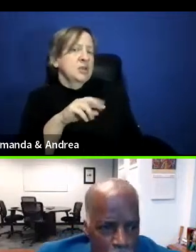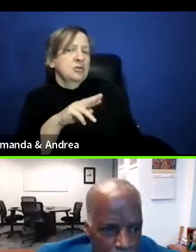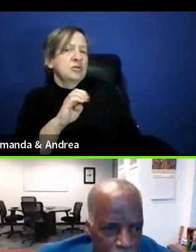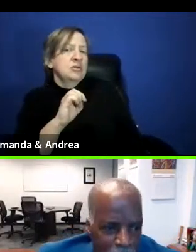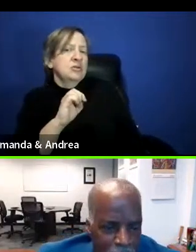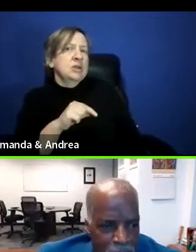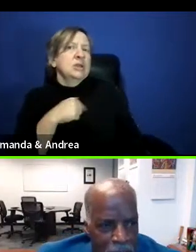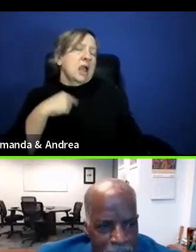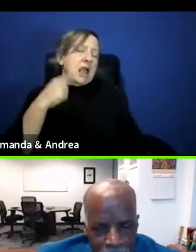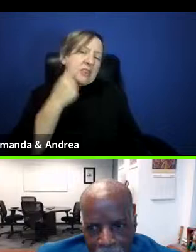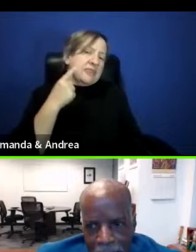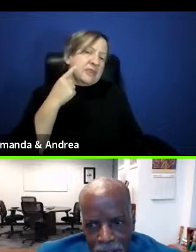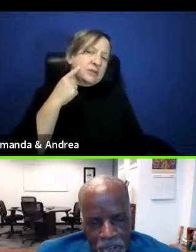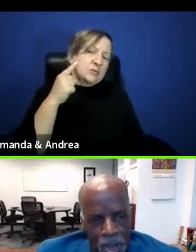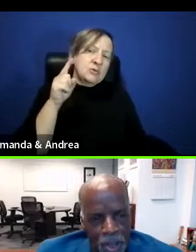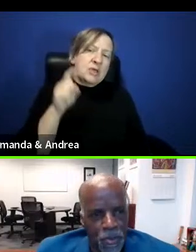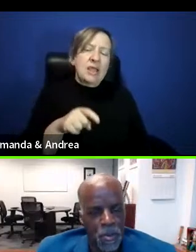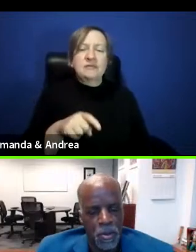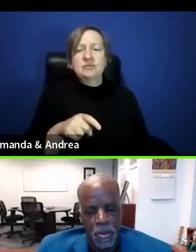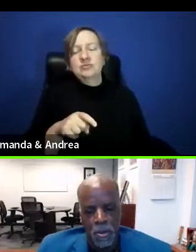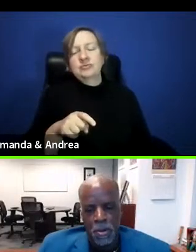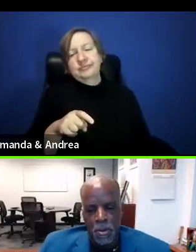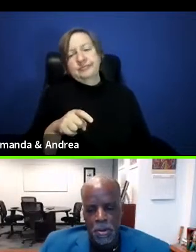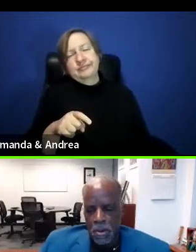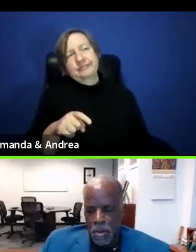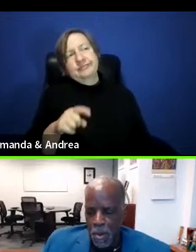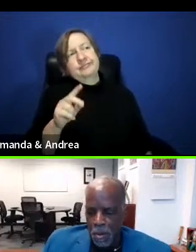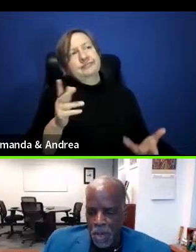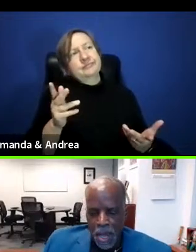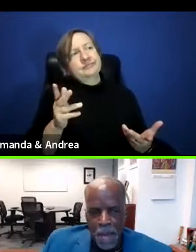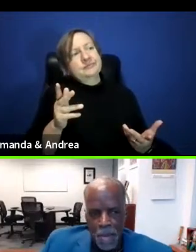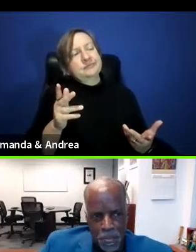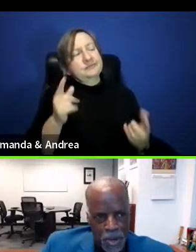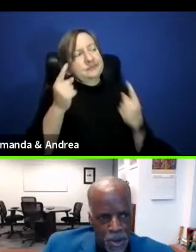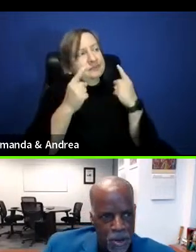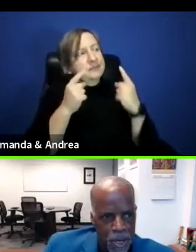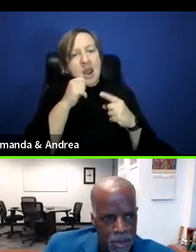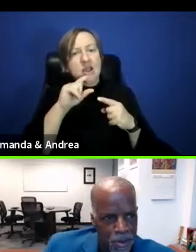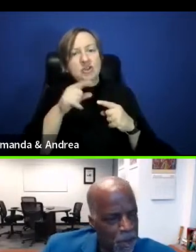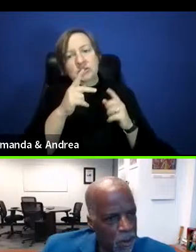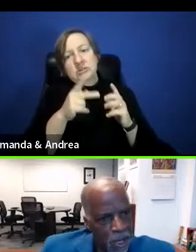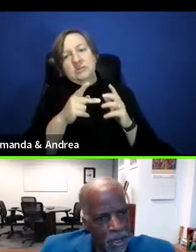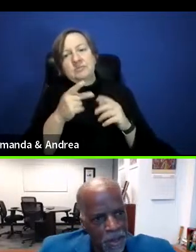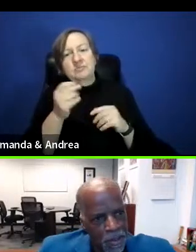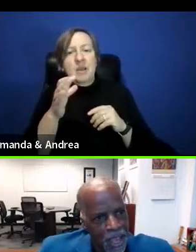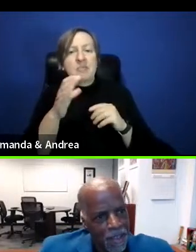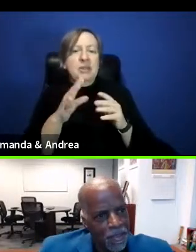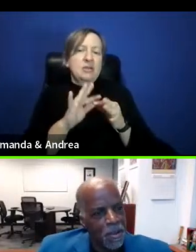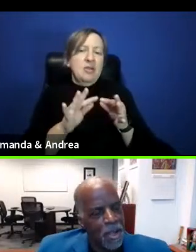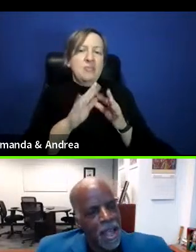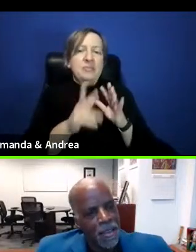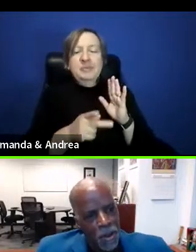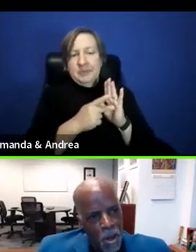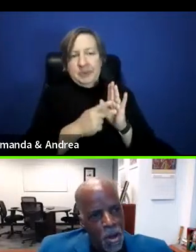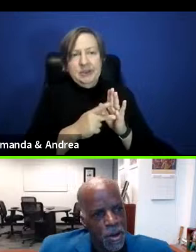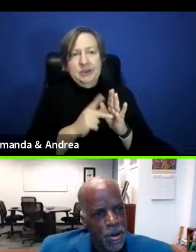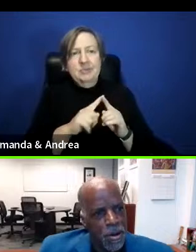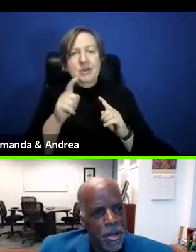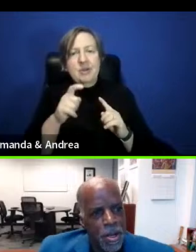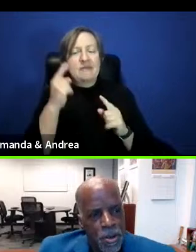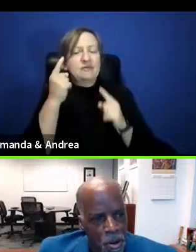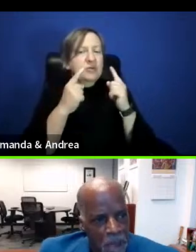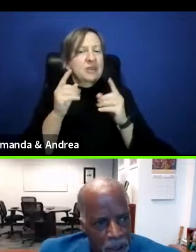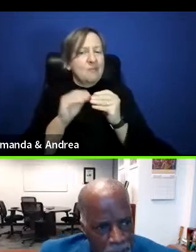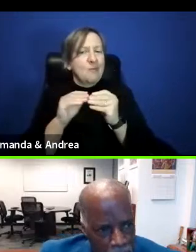have to look at this as not just the public comment period. You have to look at this as a